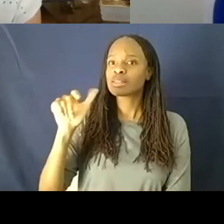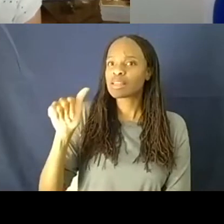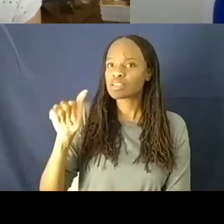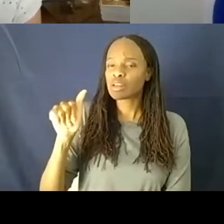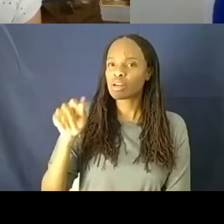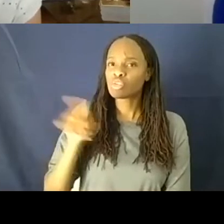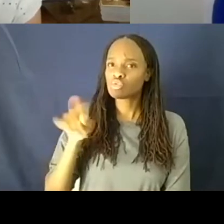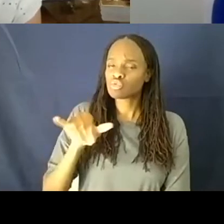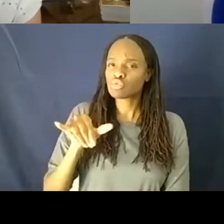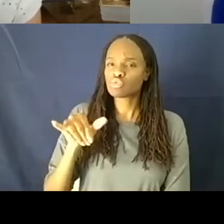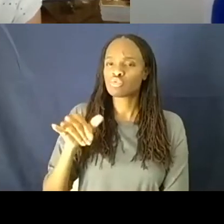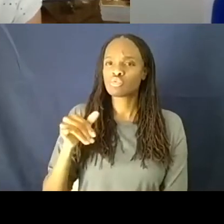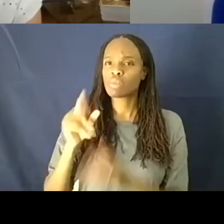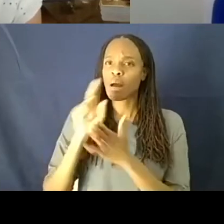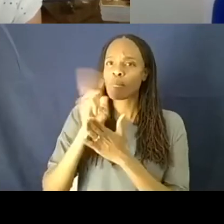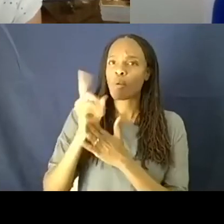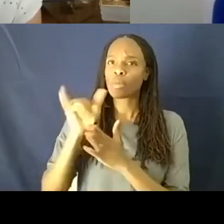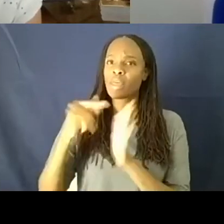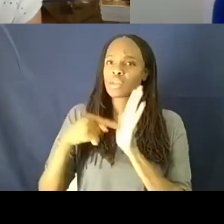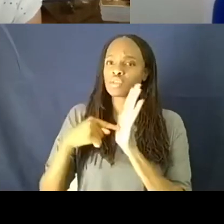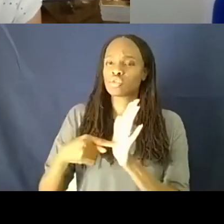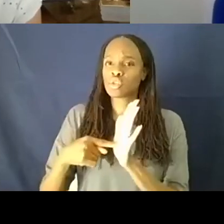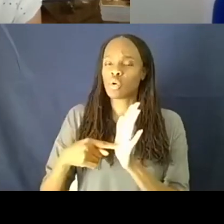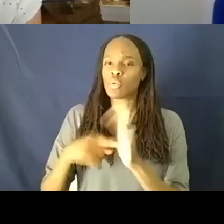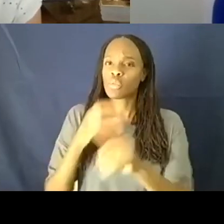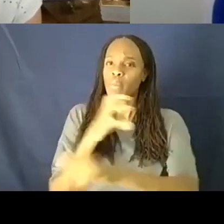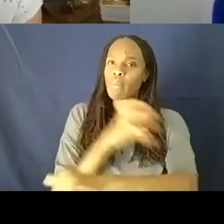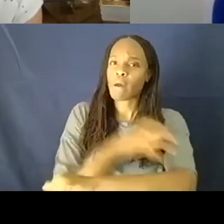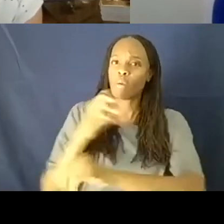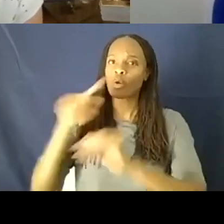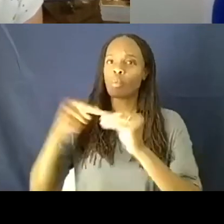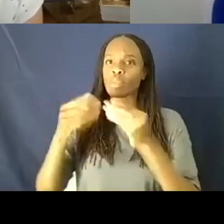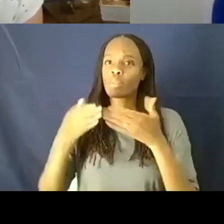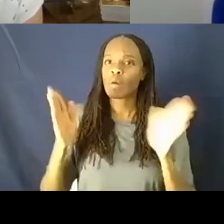of the public interacting with you.